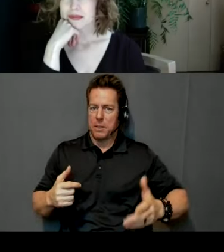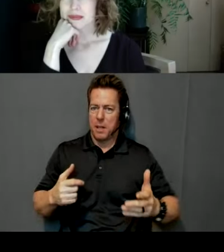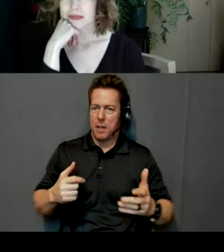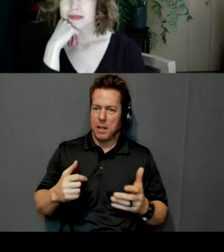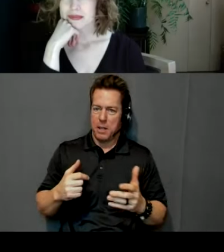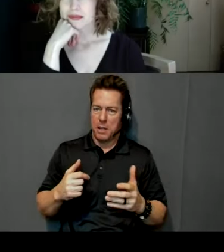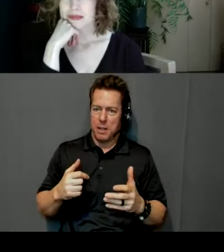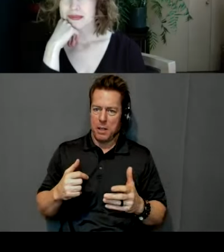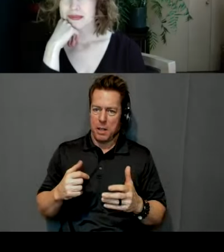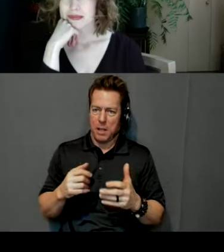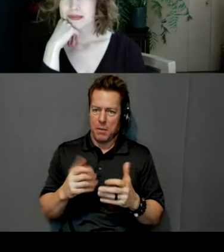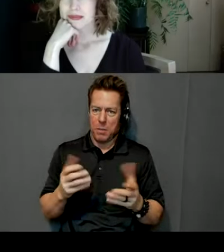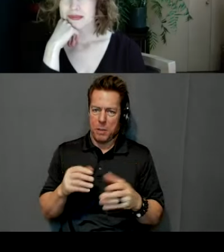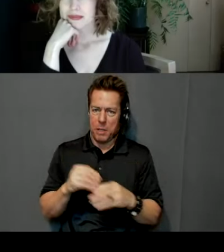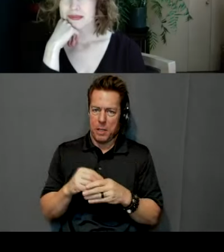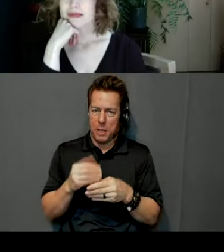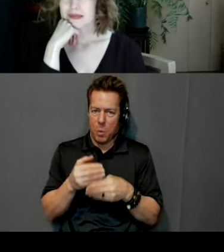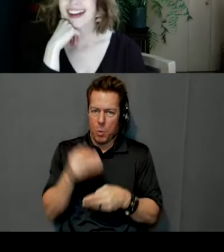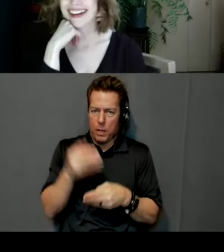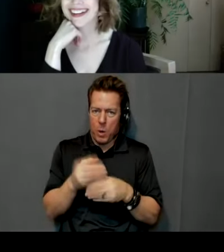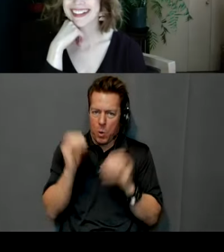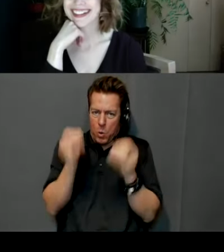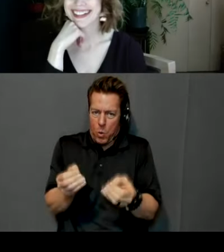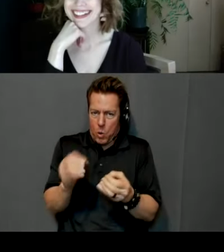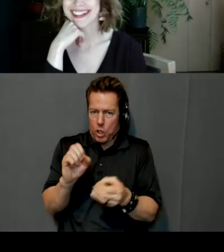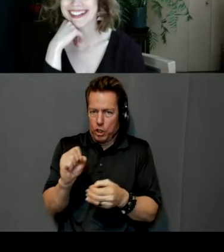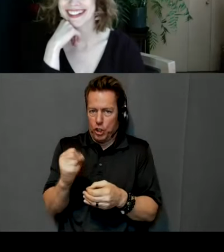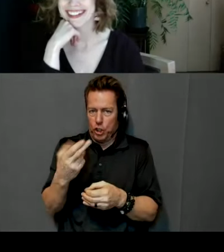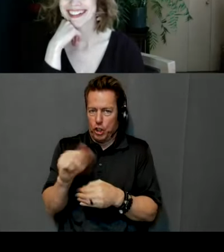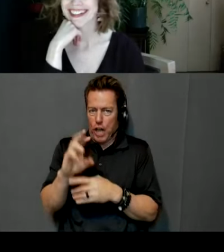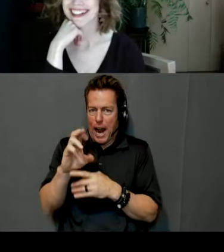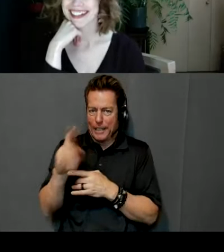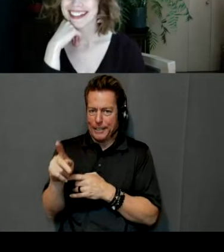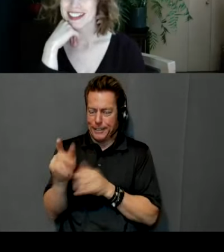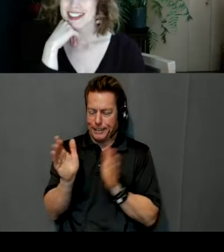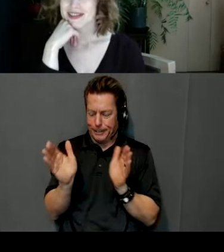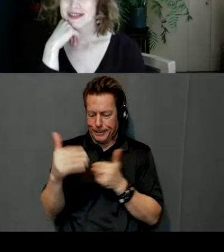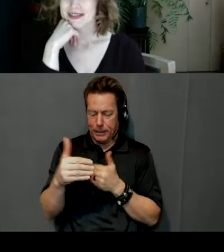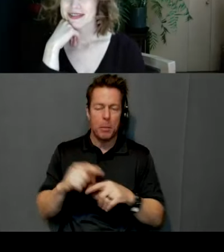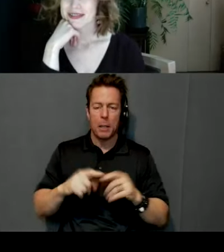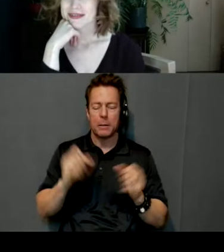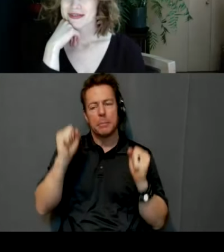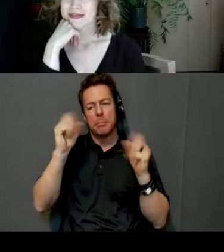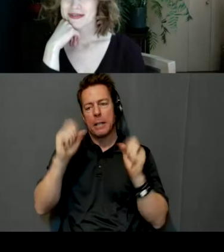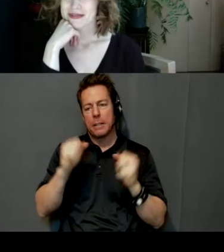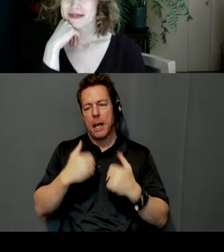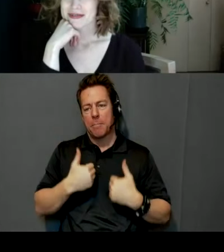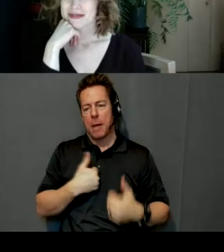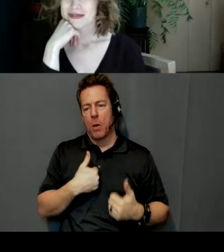a windowless shack. So it's been pretty amazing to have my own space,